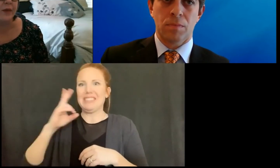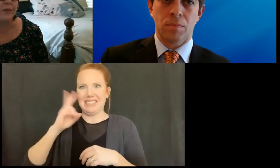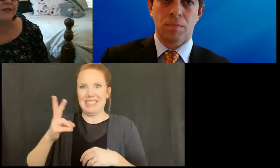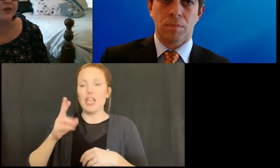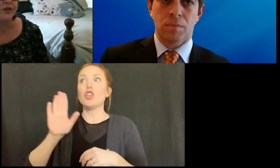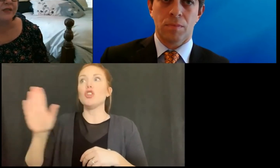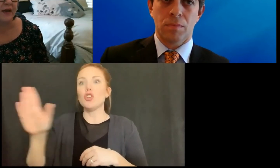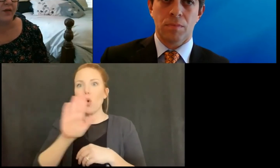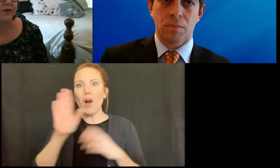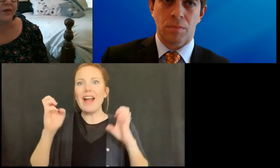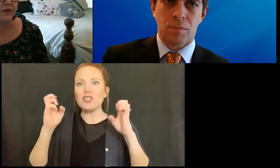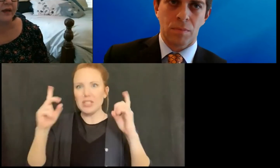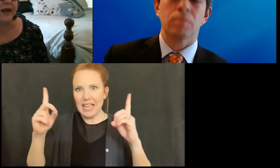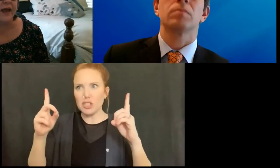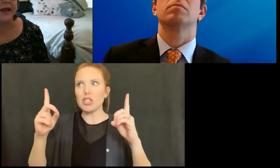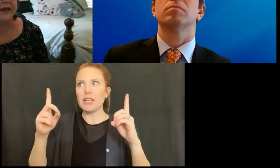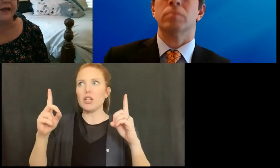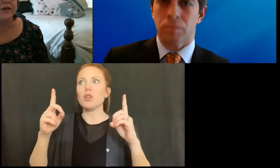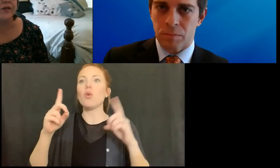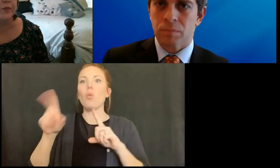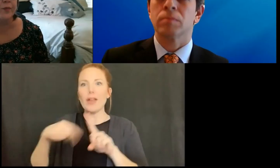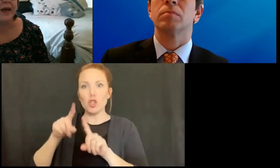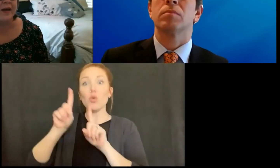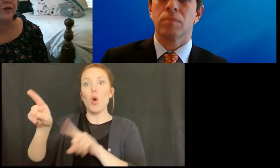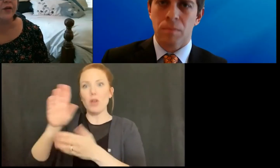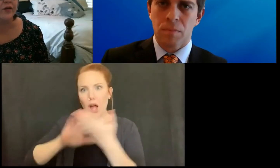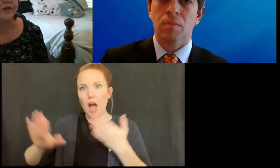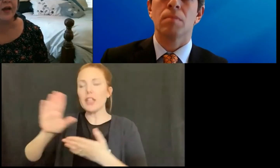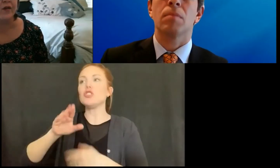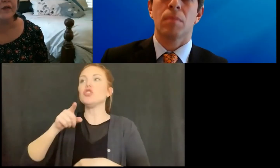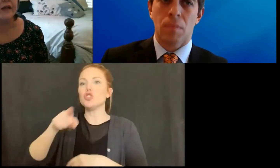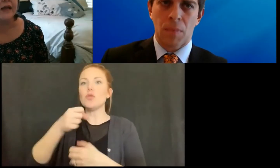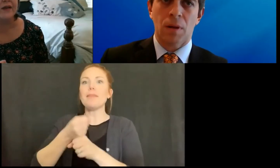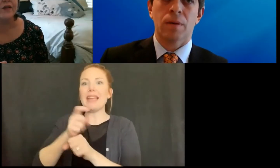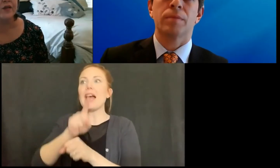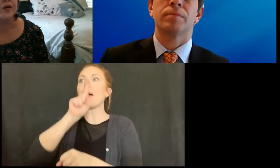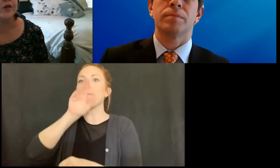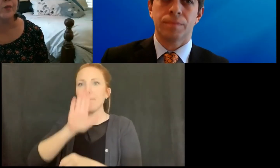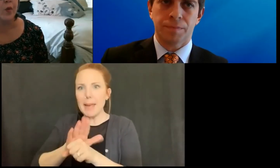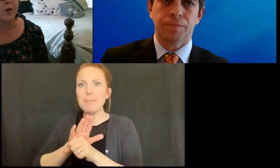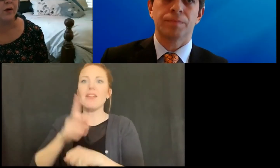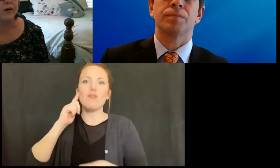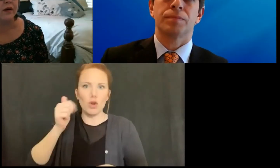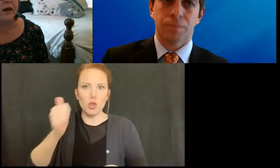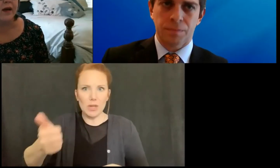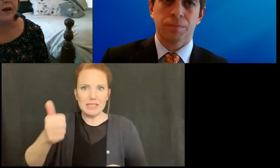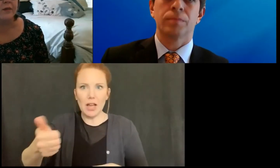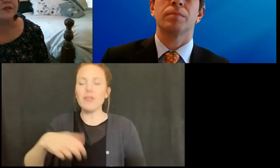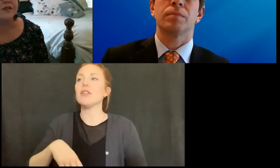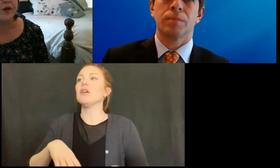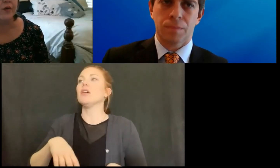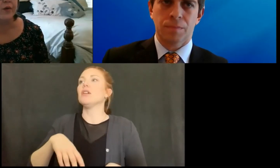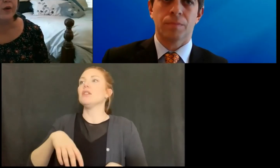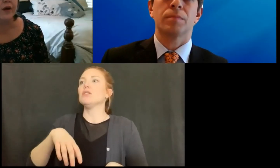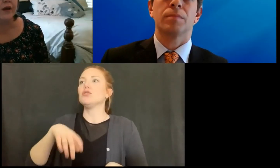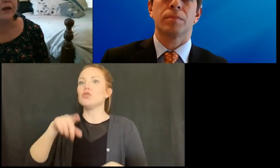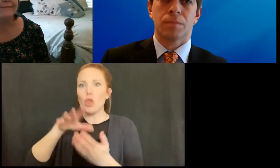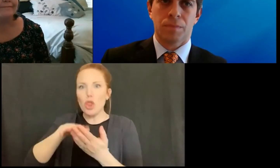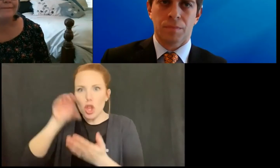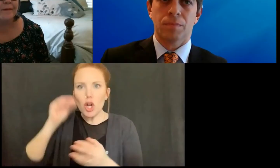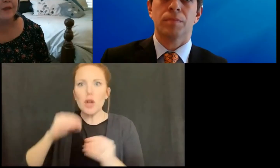a commitment to yourself and Mm, better yourself and to learn more.